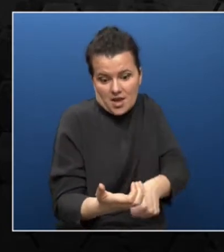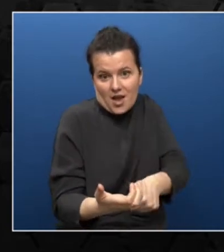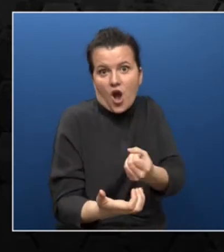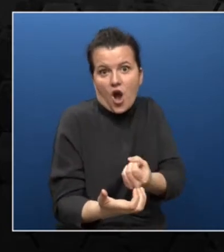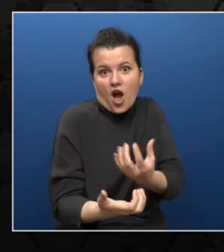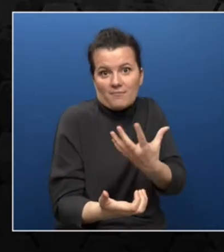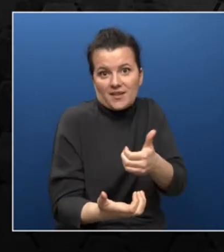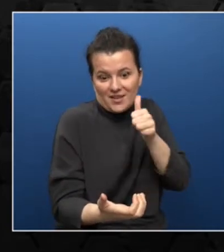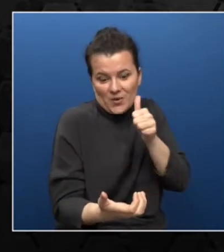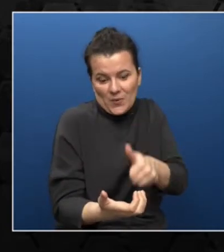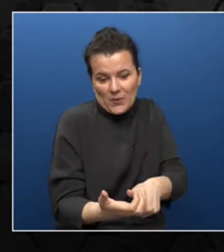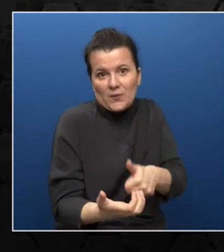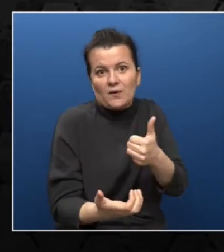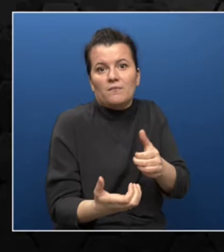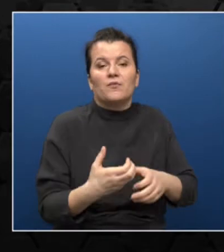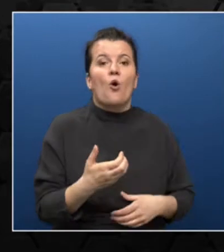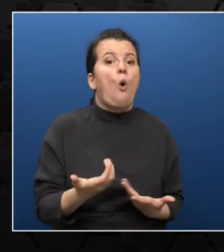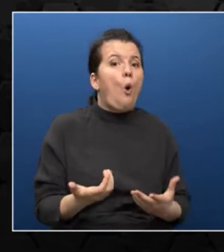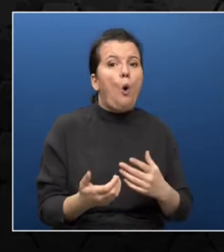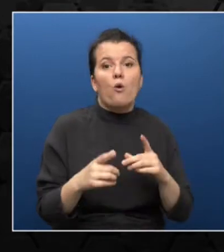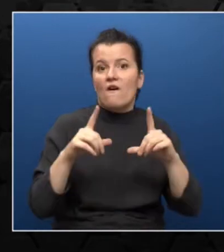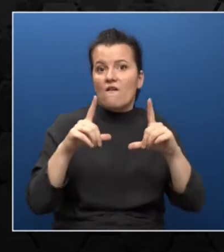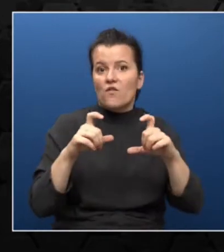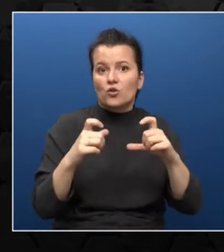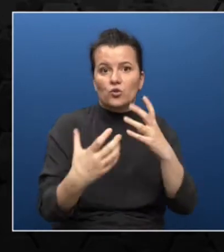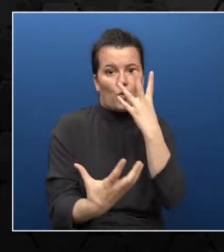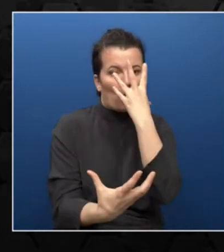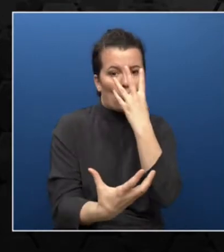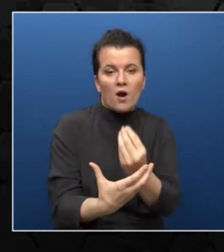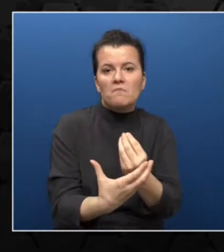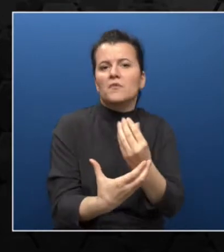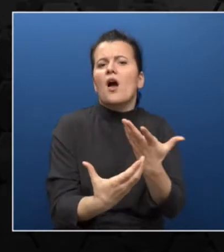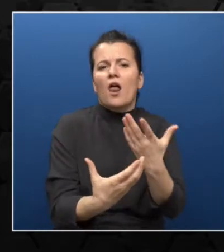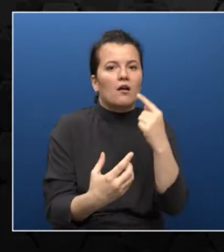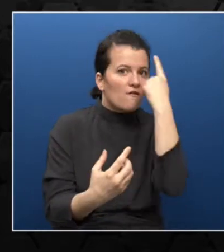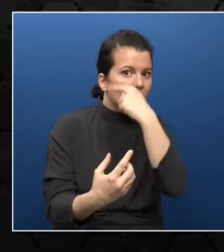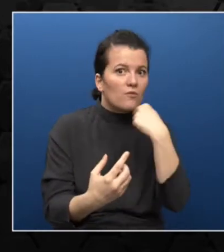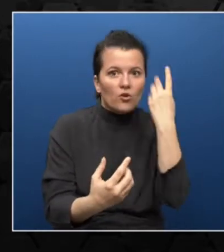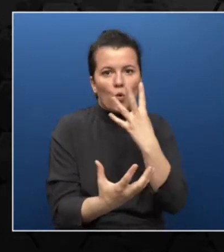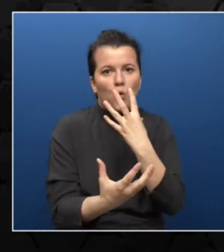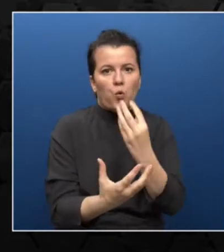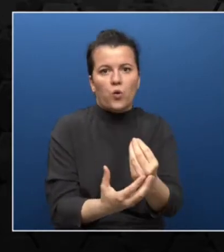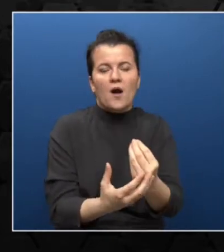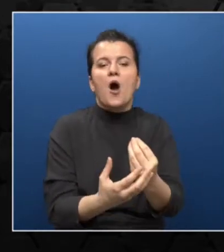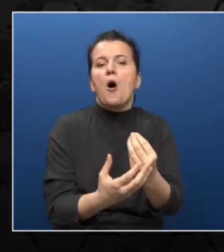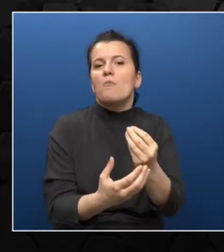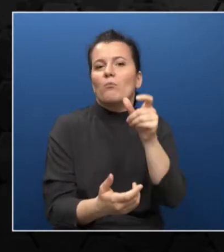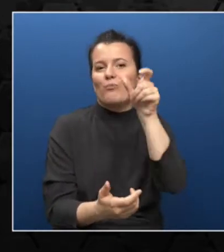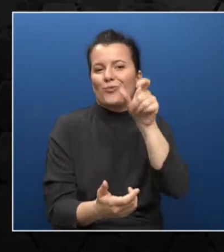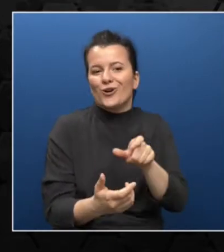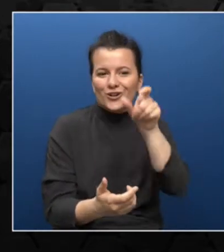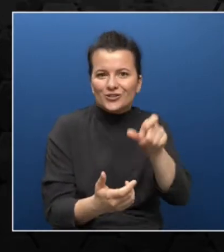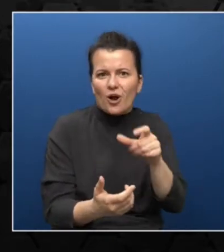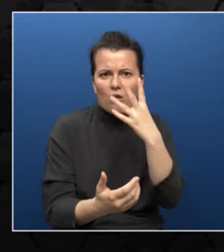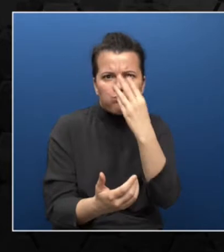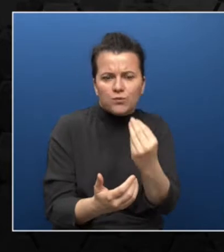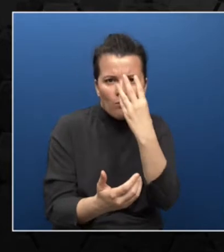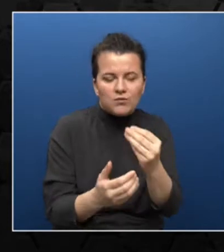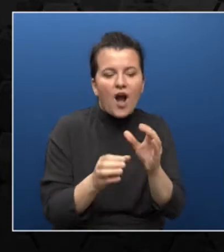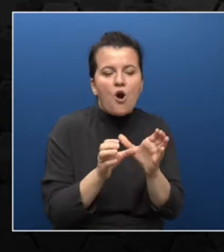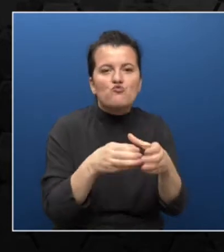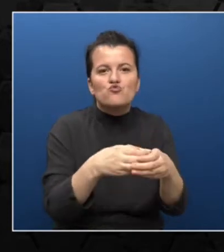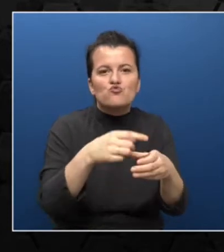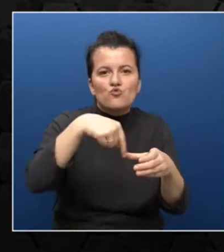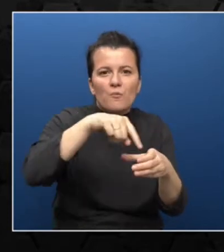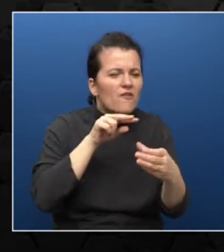like using your Photos app in which it groups the particular photo with the particular person in that photo, or if you want to create like a